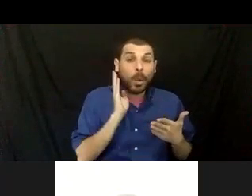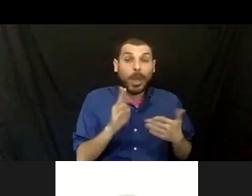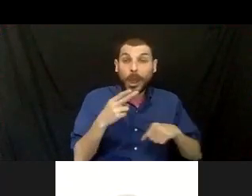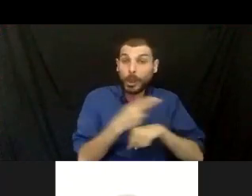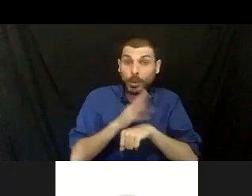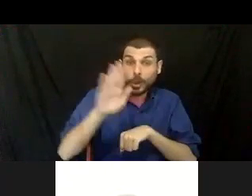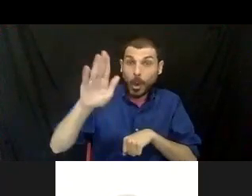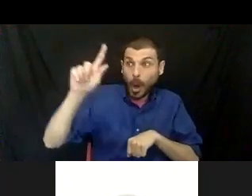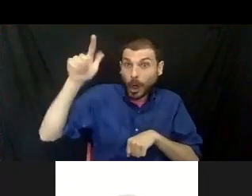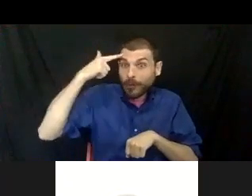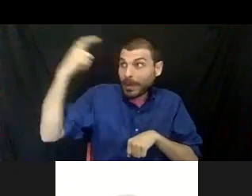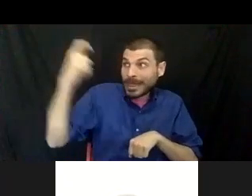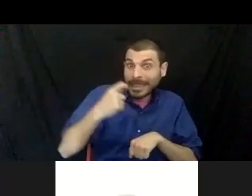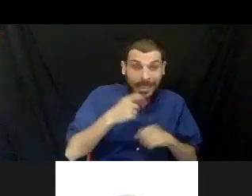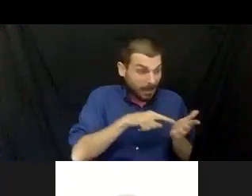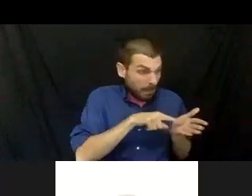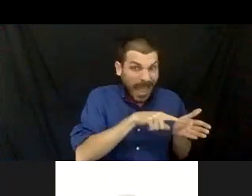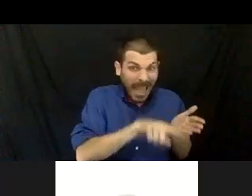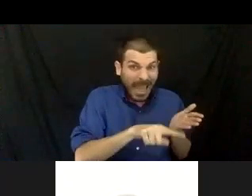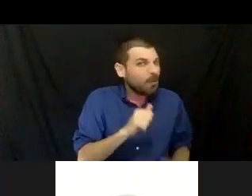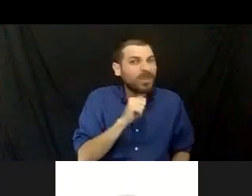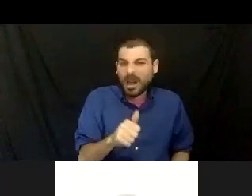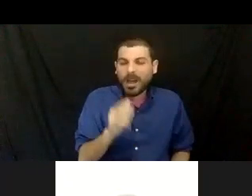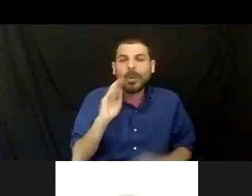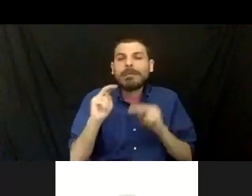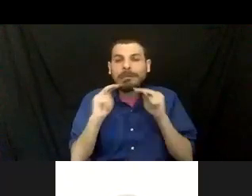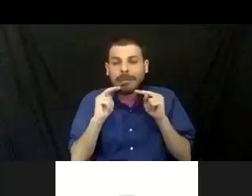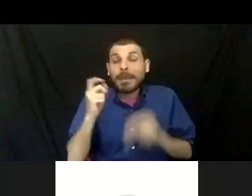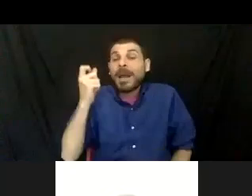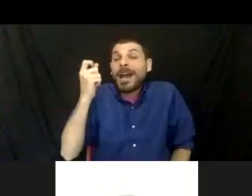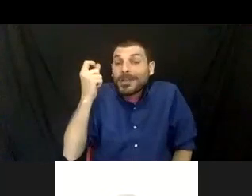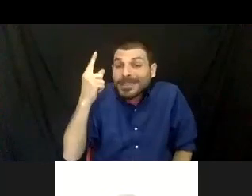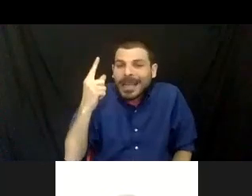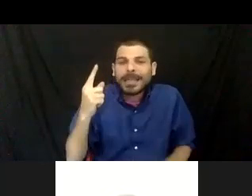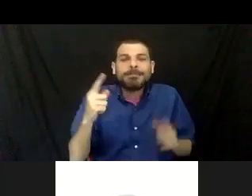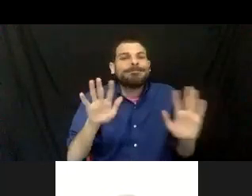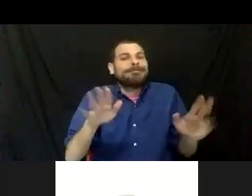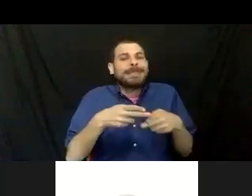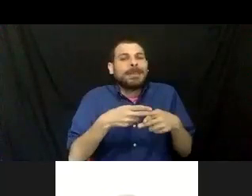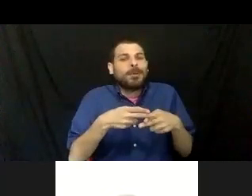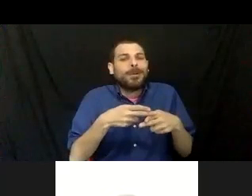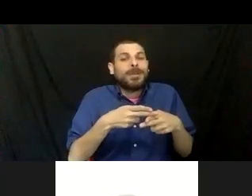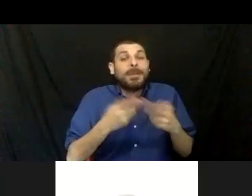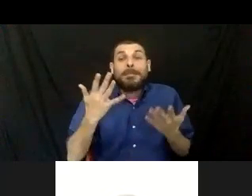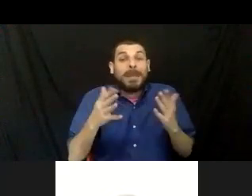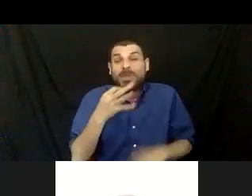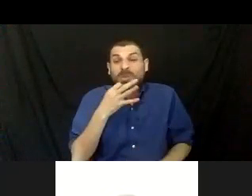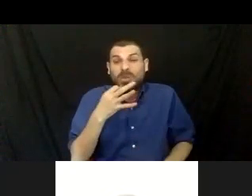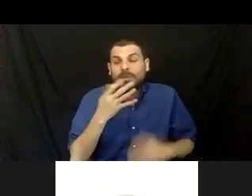in the case of Wells Fargo and Citi, the forbearance is going to be only temporary. And